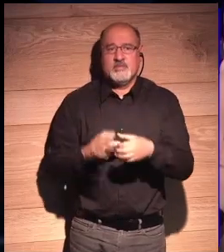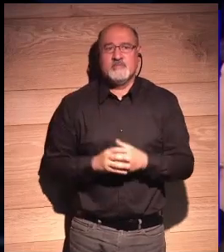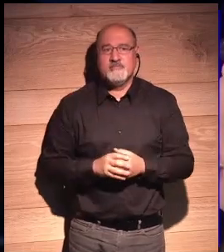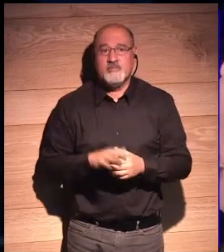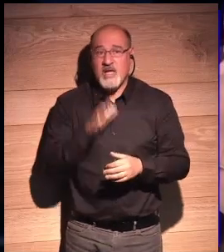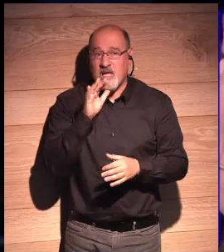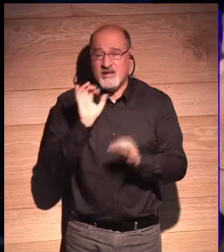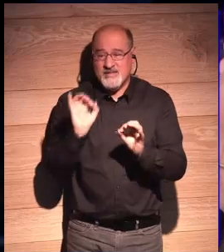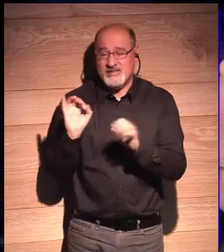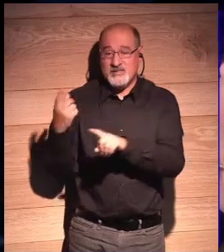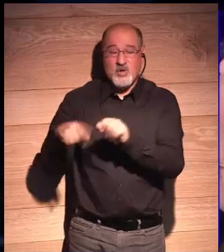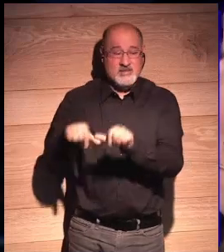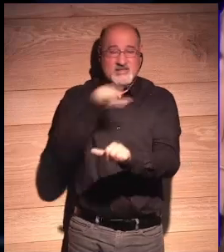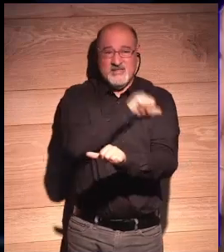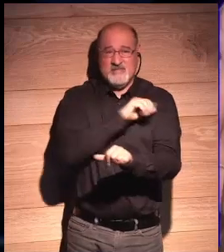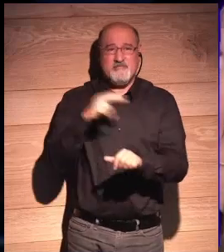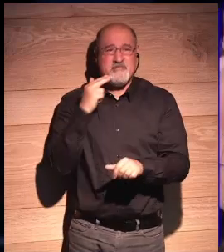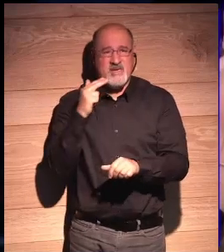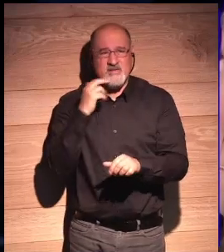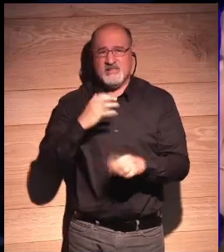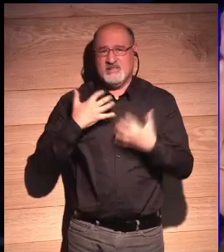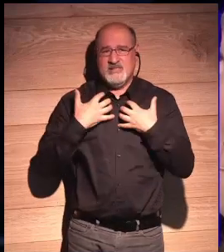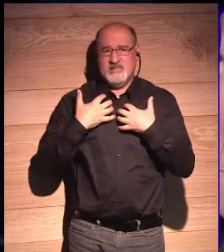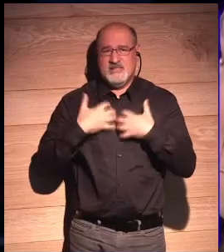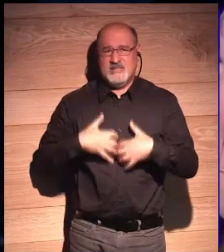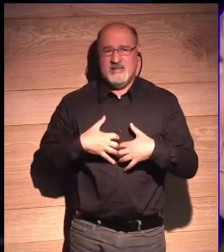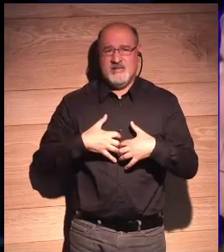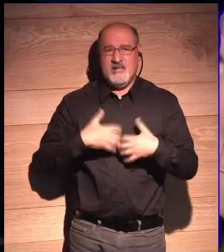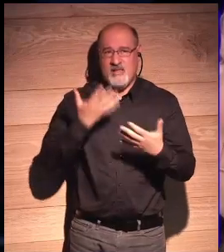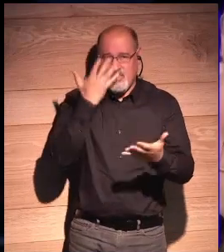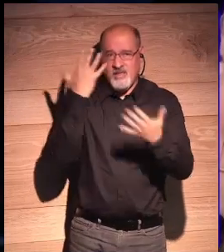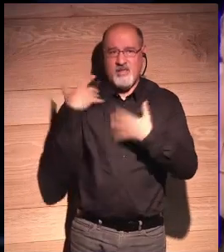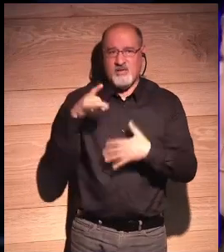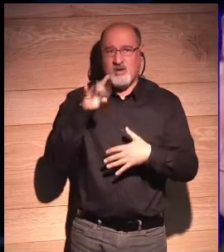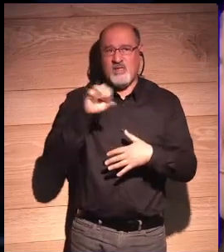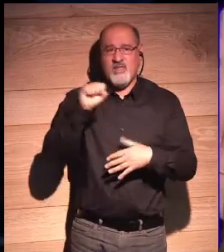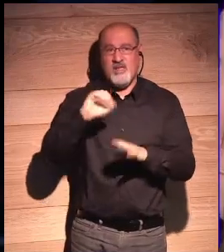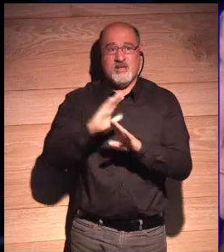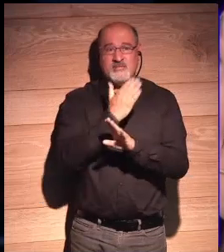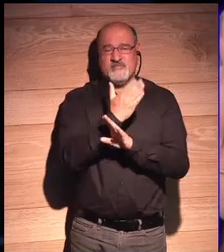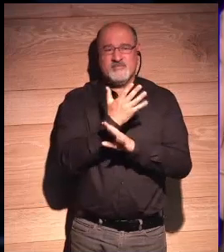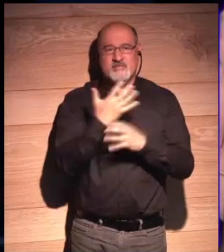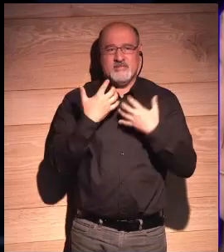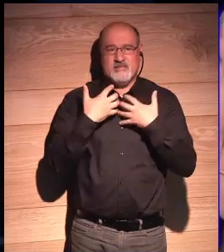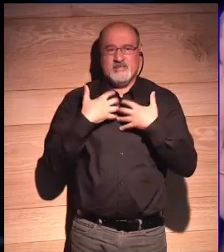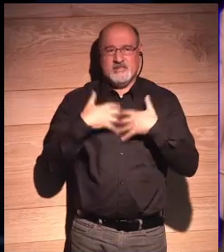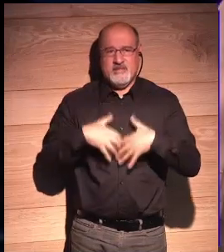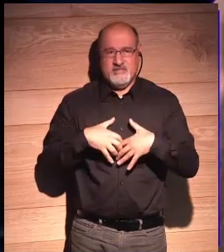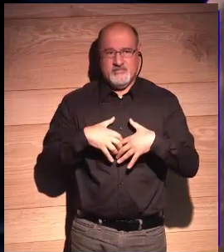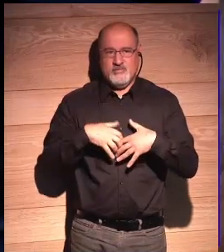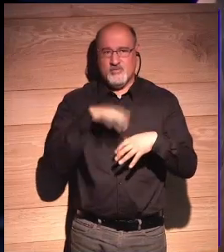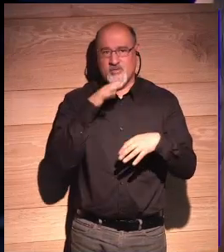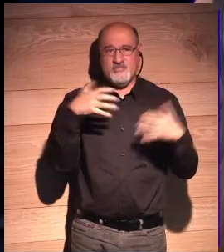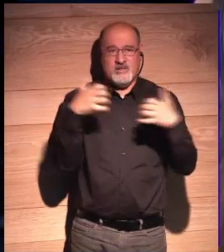just 5 years earlier, that was just billowing up through this culture that came out in some of